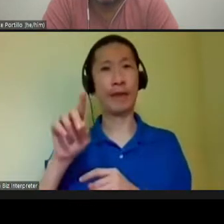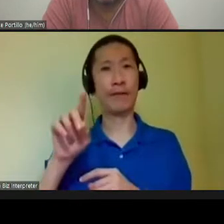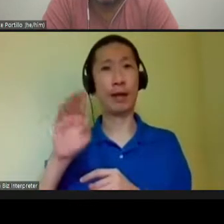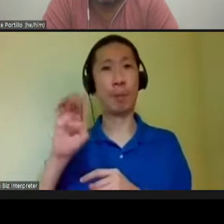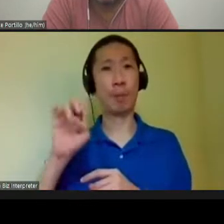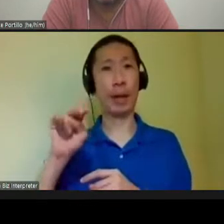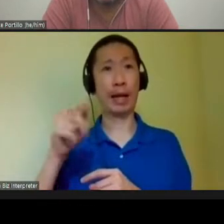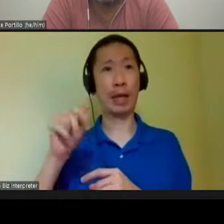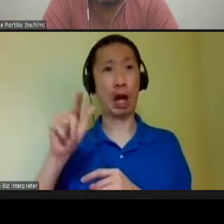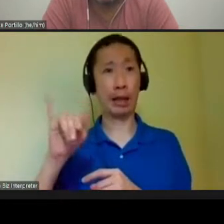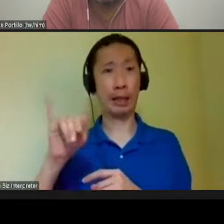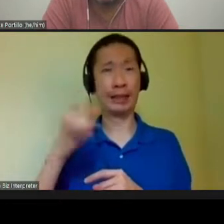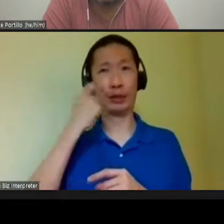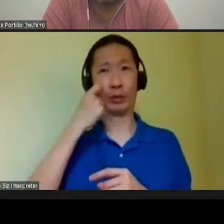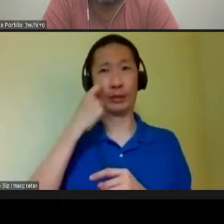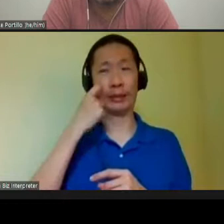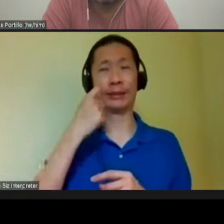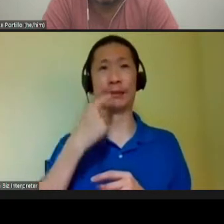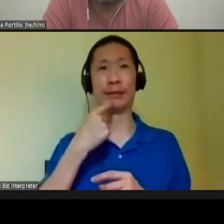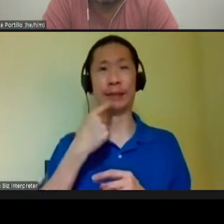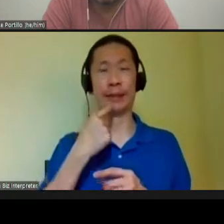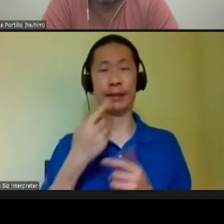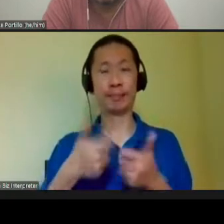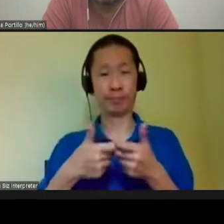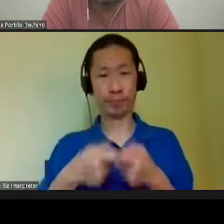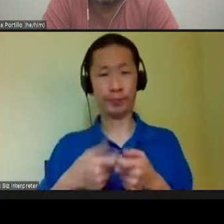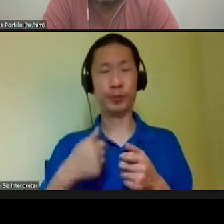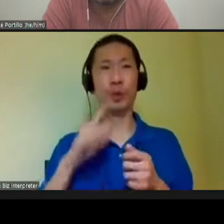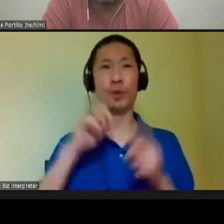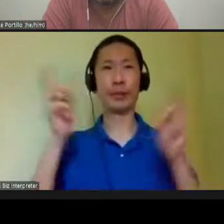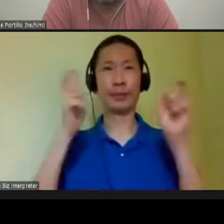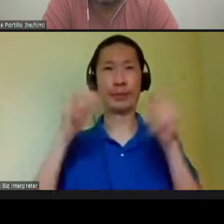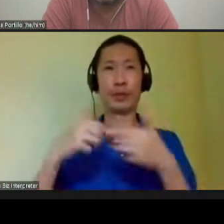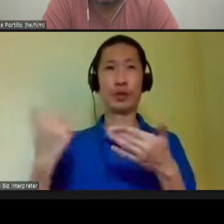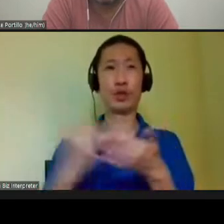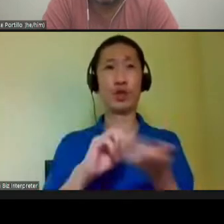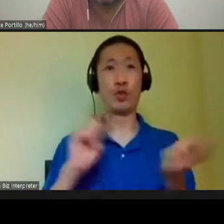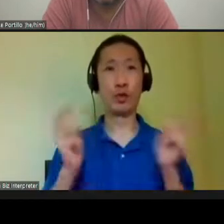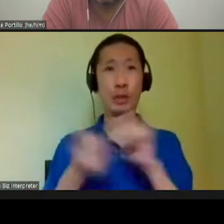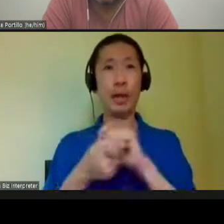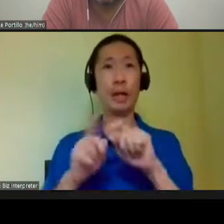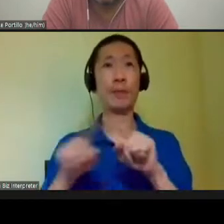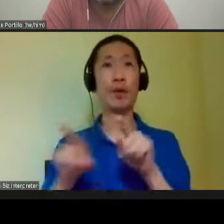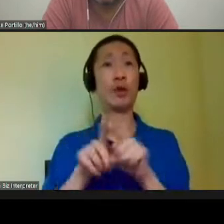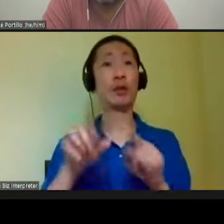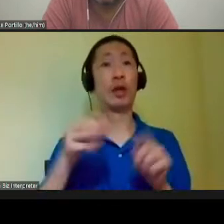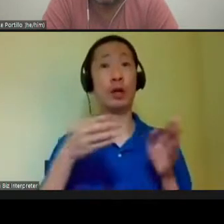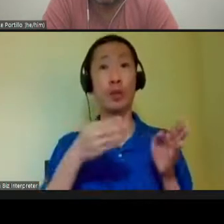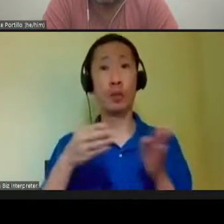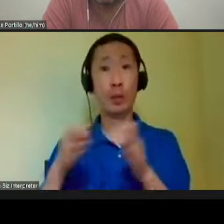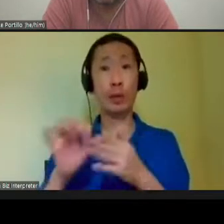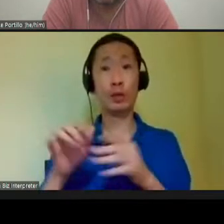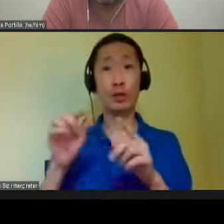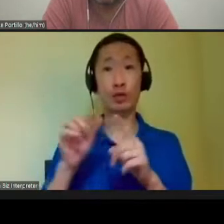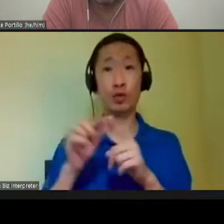it to us recently. We were celebrating this new change, but also like the other ways in which those terms are used when it comes